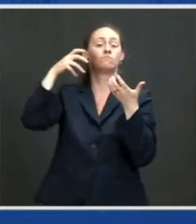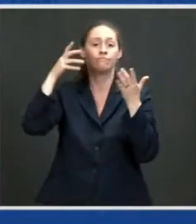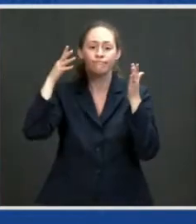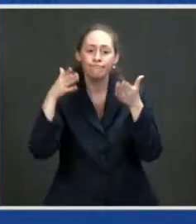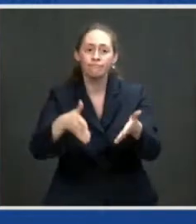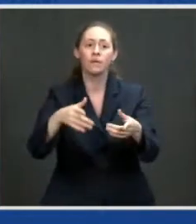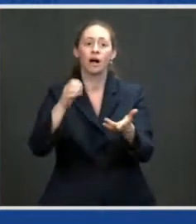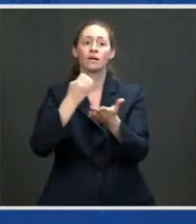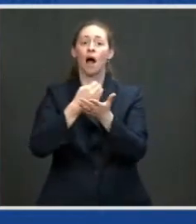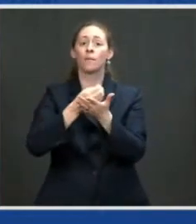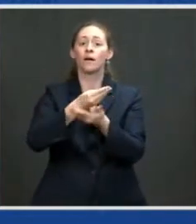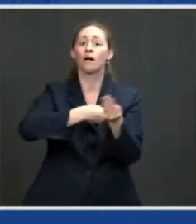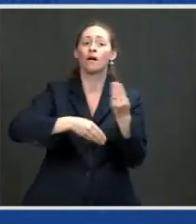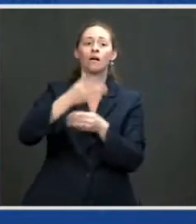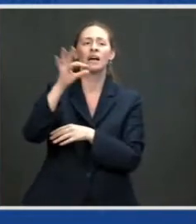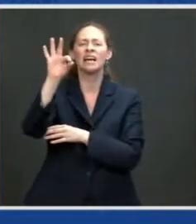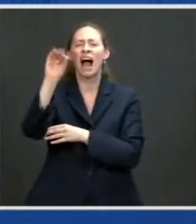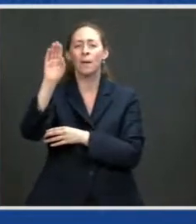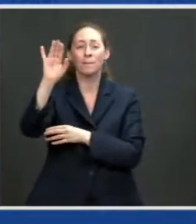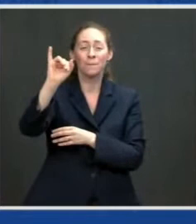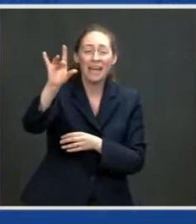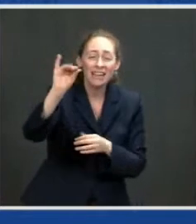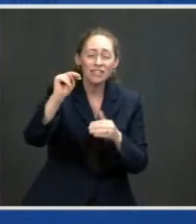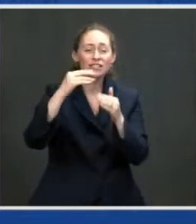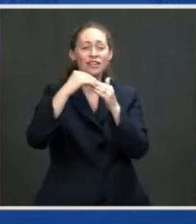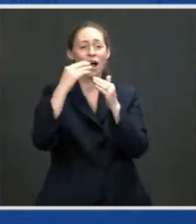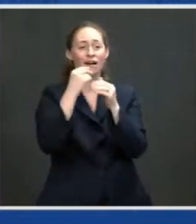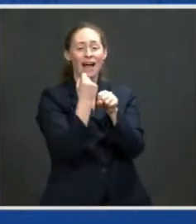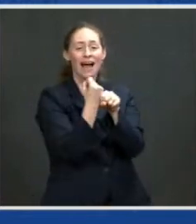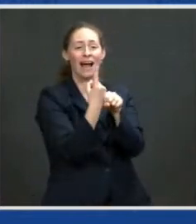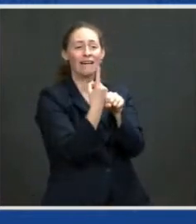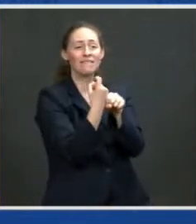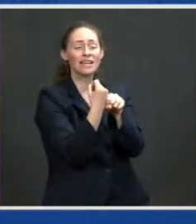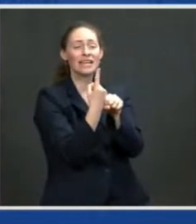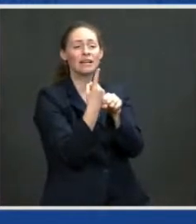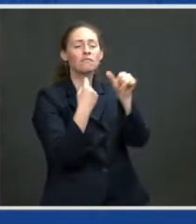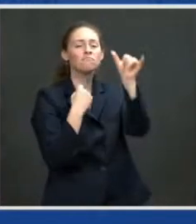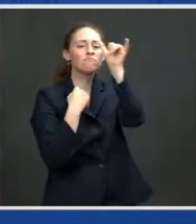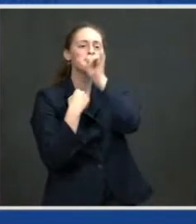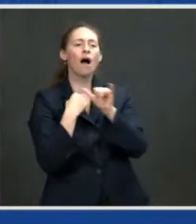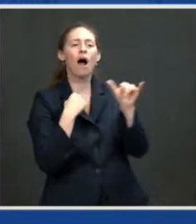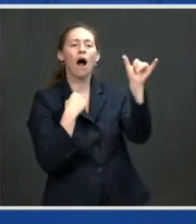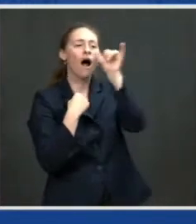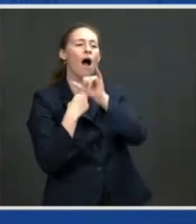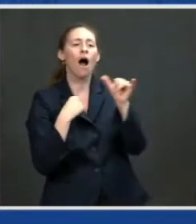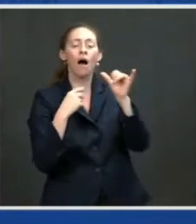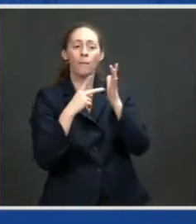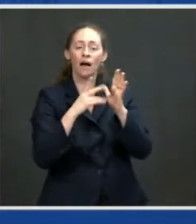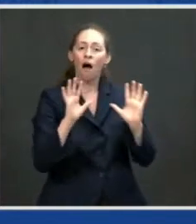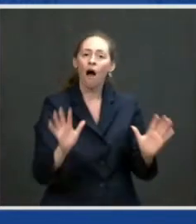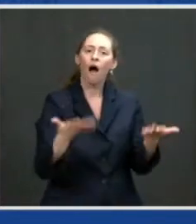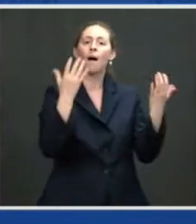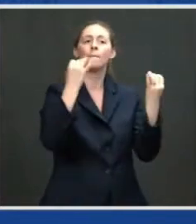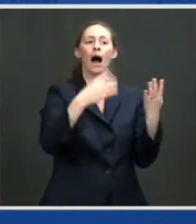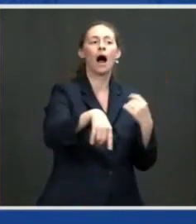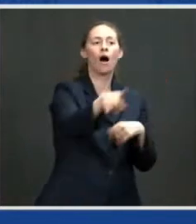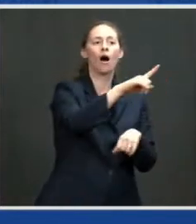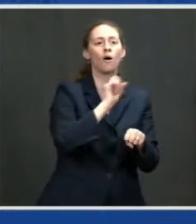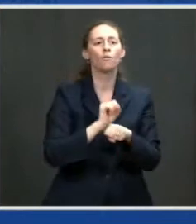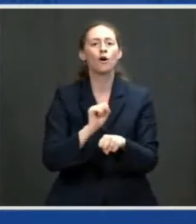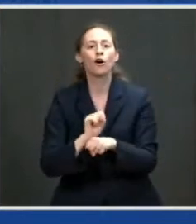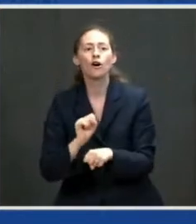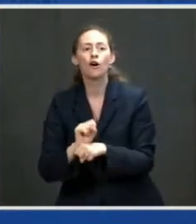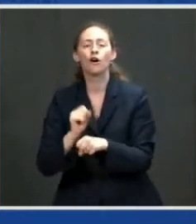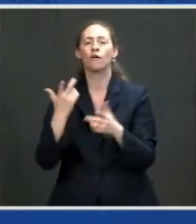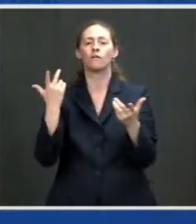per year. That could put hundreds of thousands of people to work to modernize our roads, our bridges,